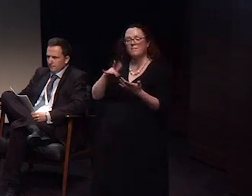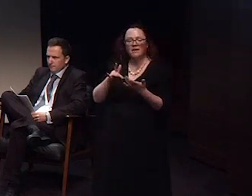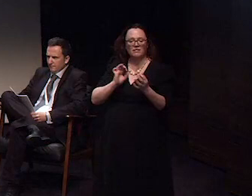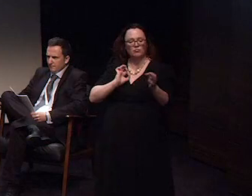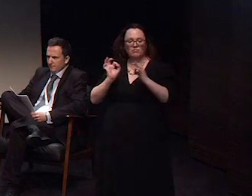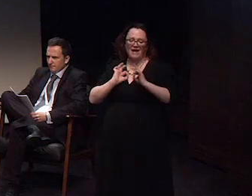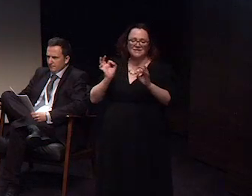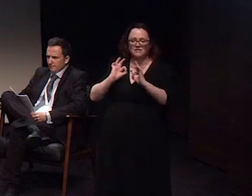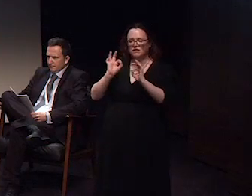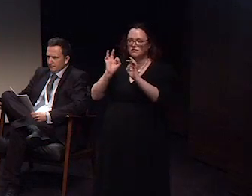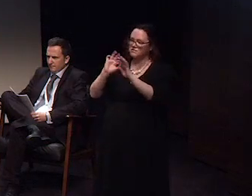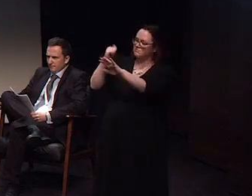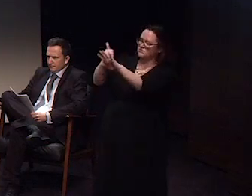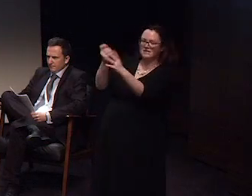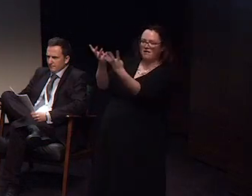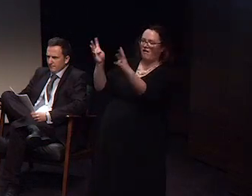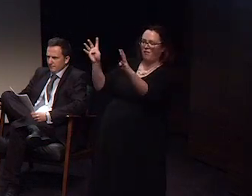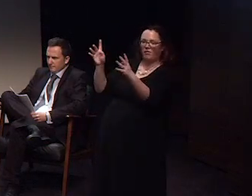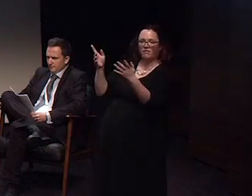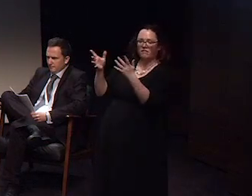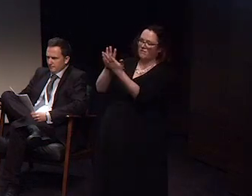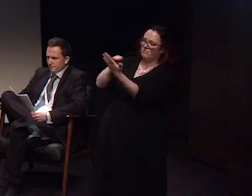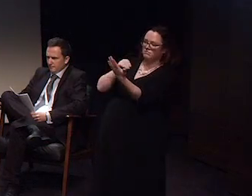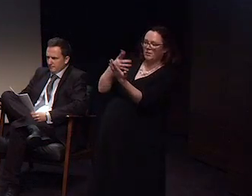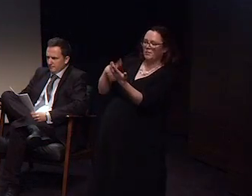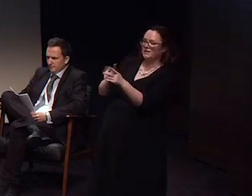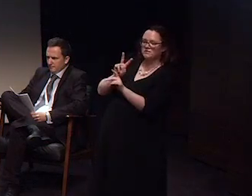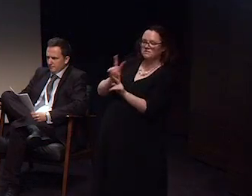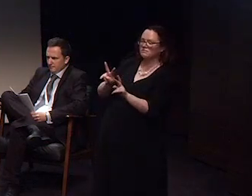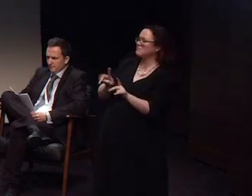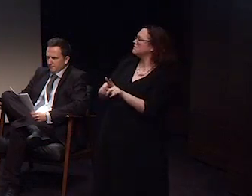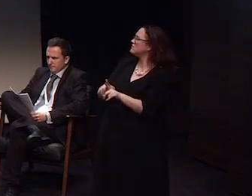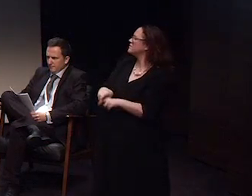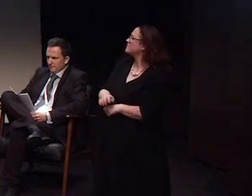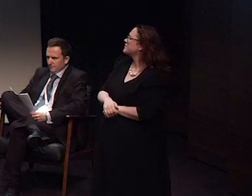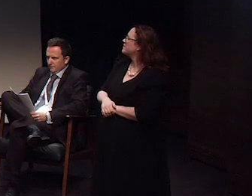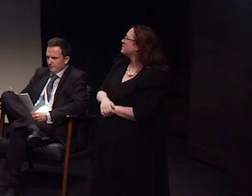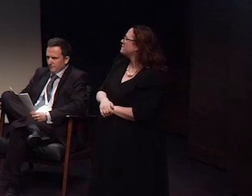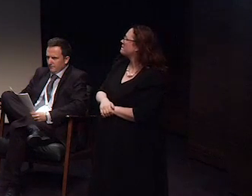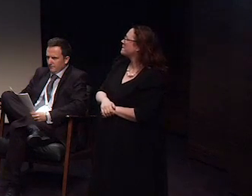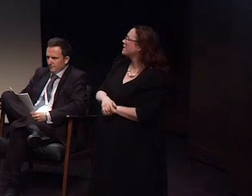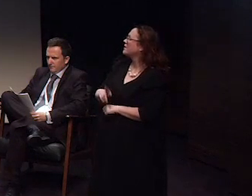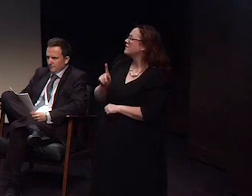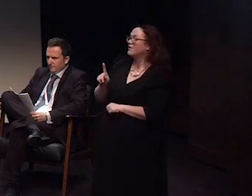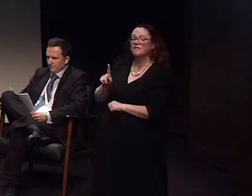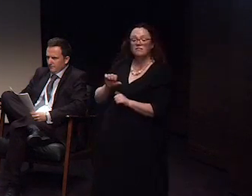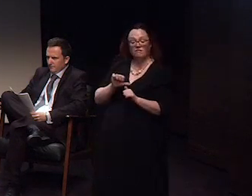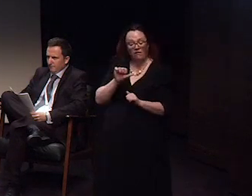2 to 8 months after the living labs, we invited the participants to participate